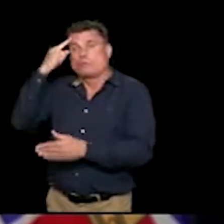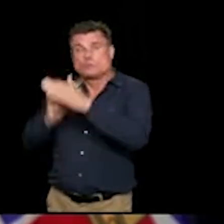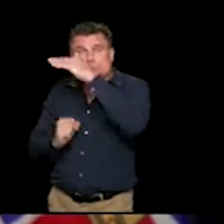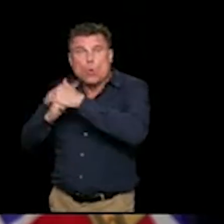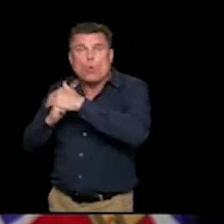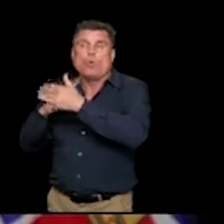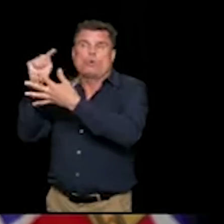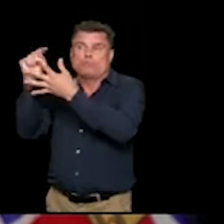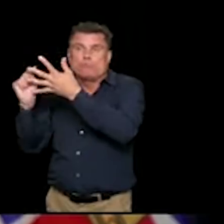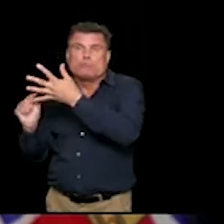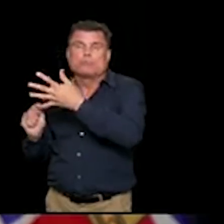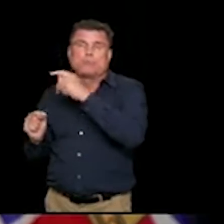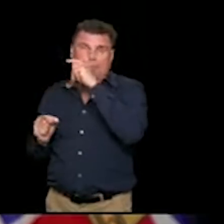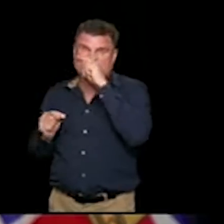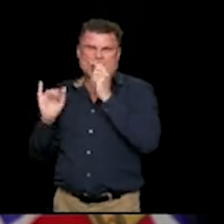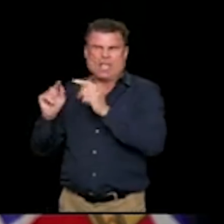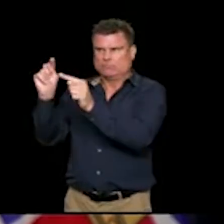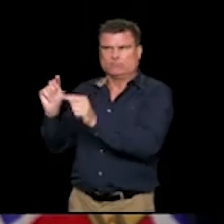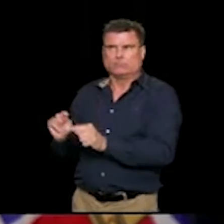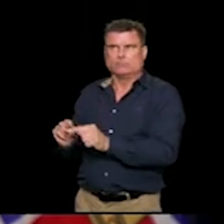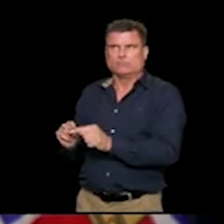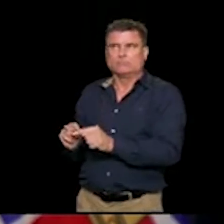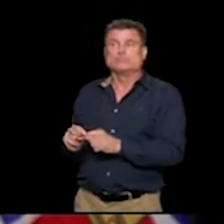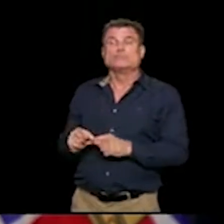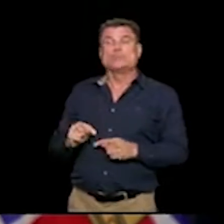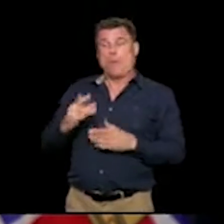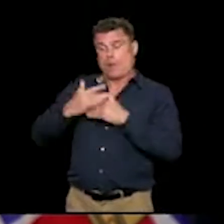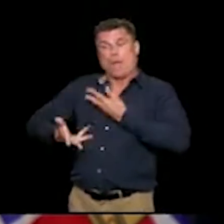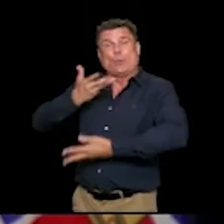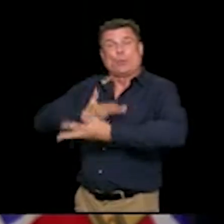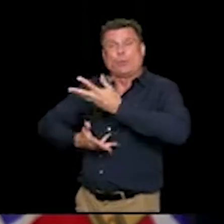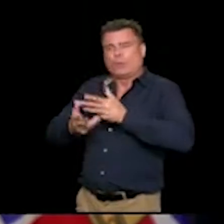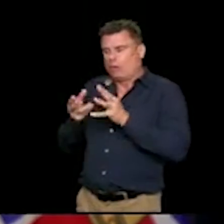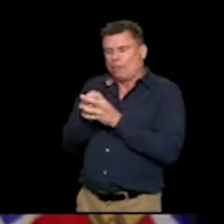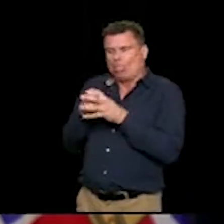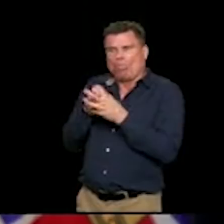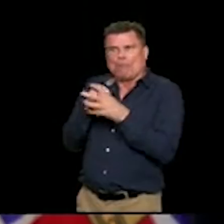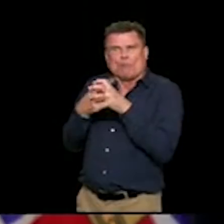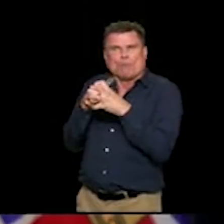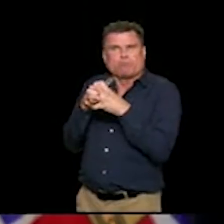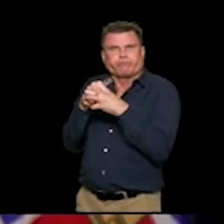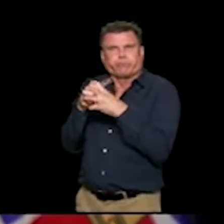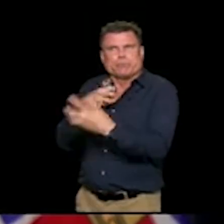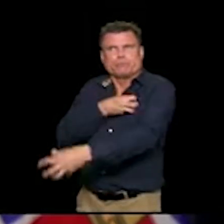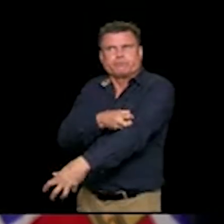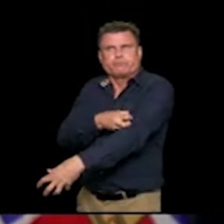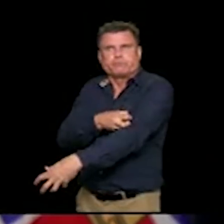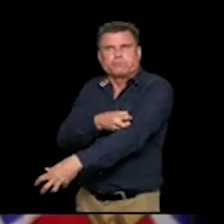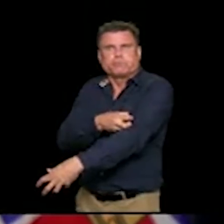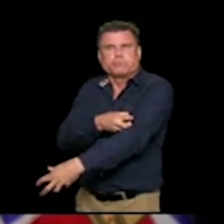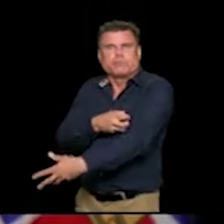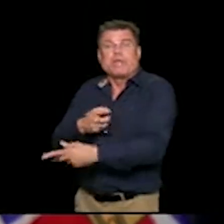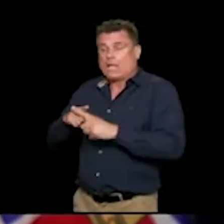with brain injury or with what we call pulmonary embolism, so big blood clots in the lungs